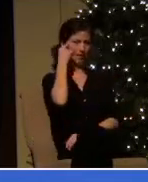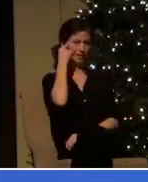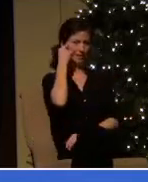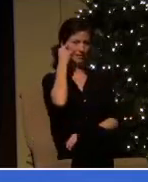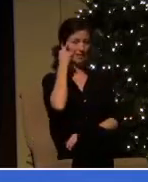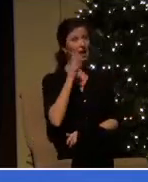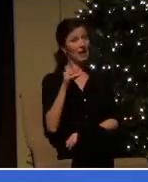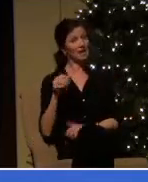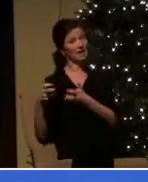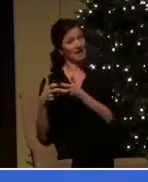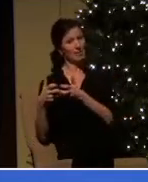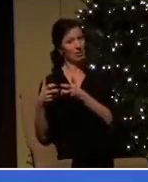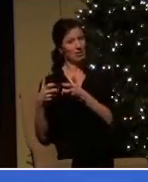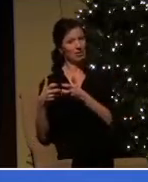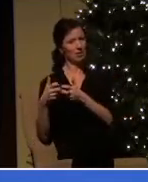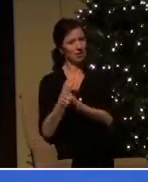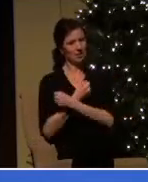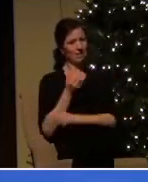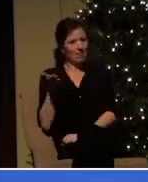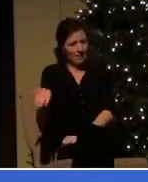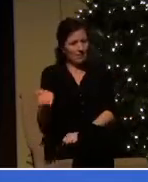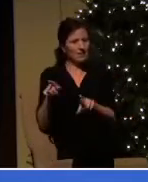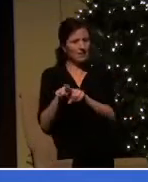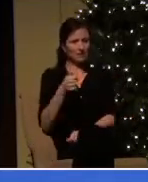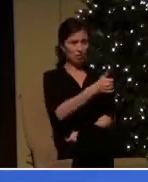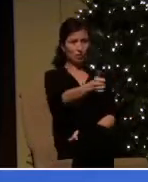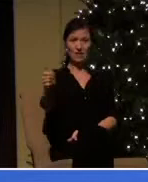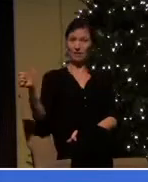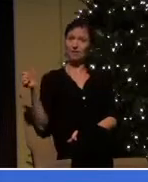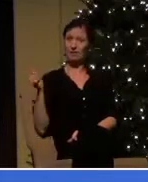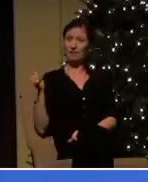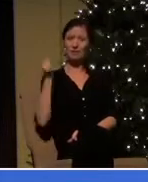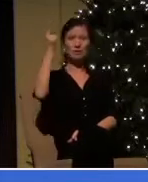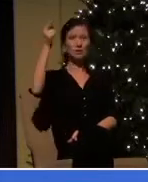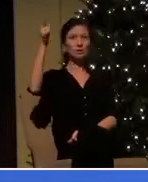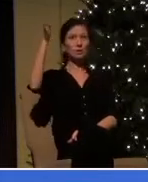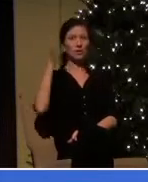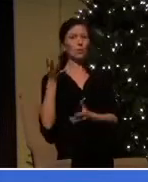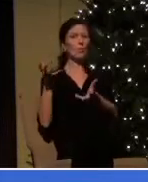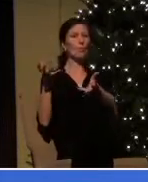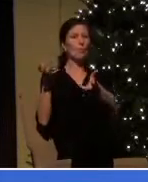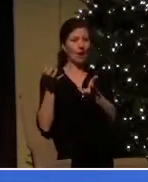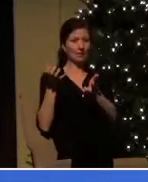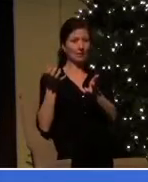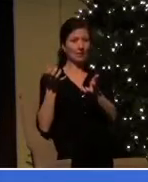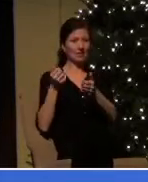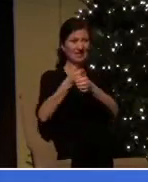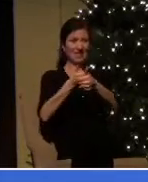your neighbor as you love yourself. God wants us to live